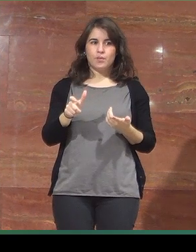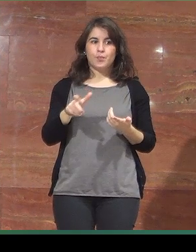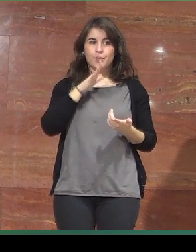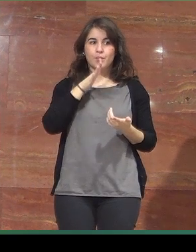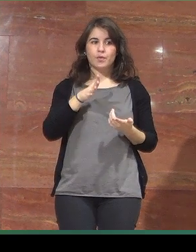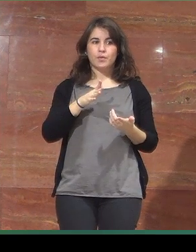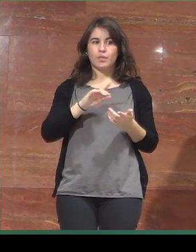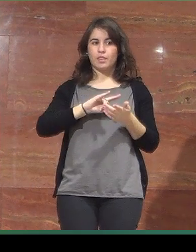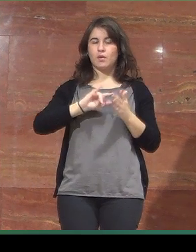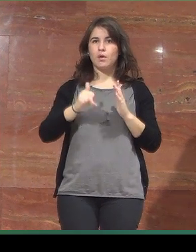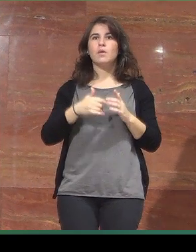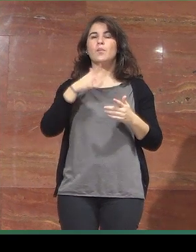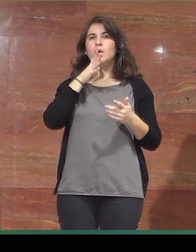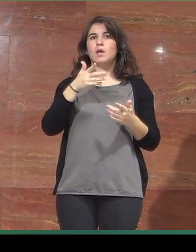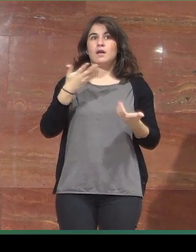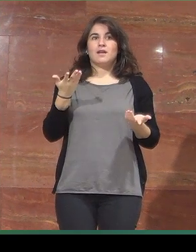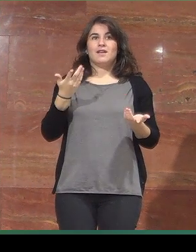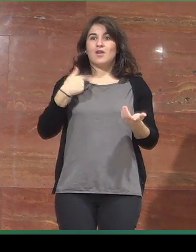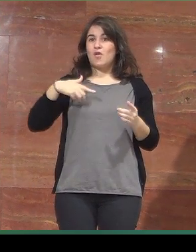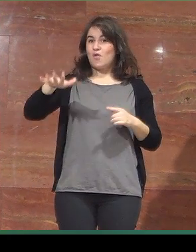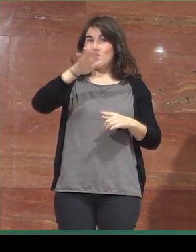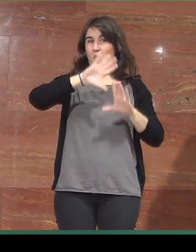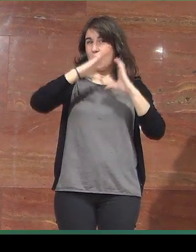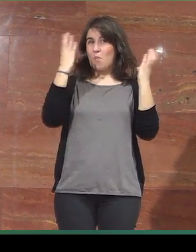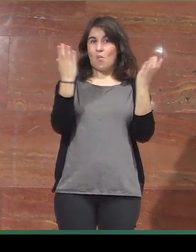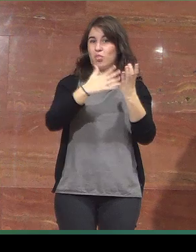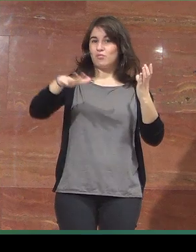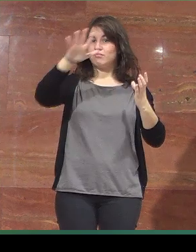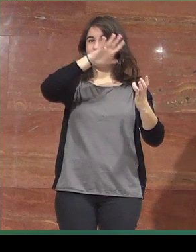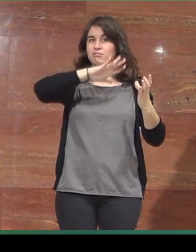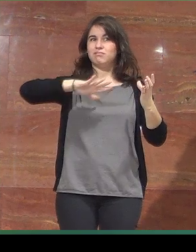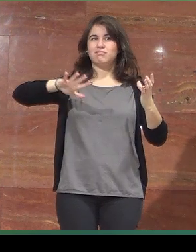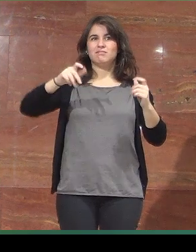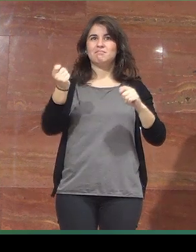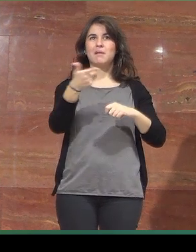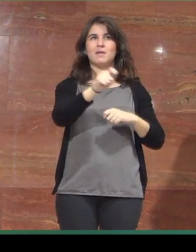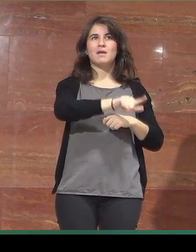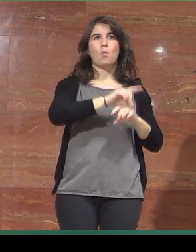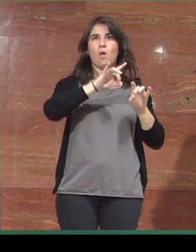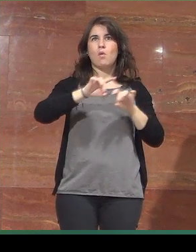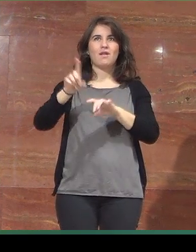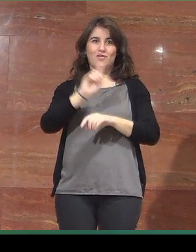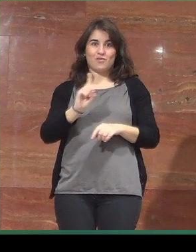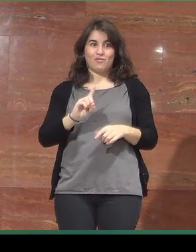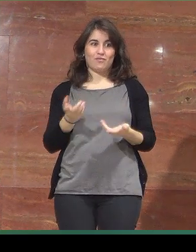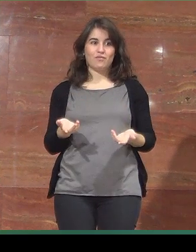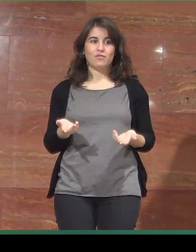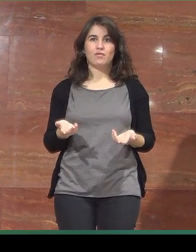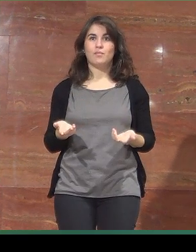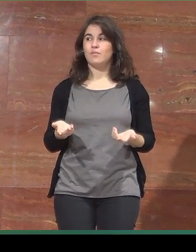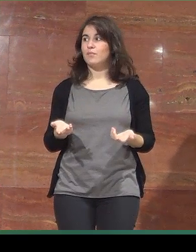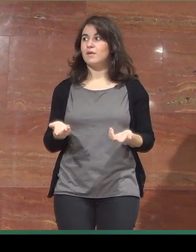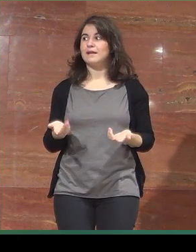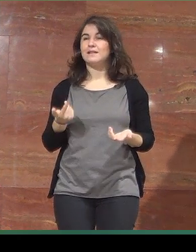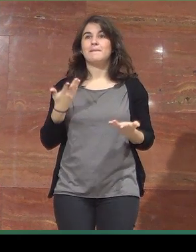to make this culture of the differences of places. We have to look the wayfinding, and we have to look